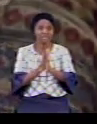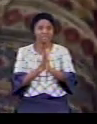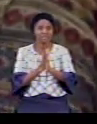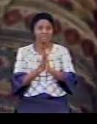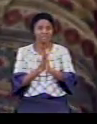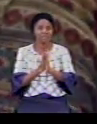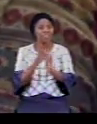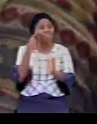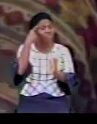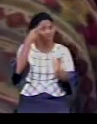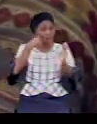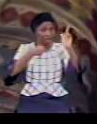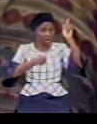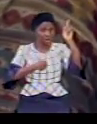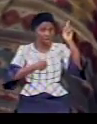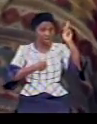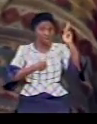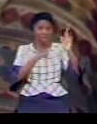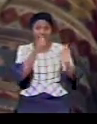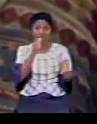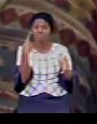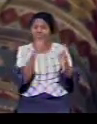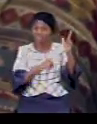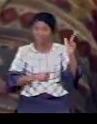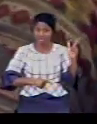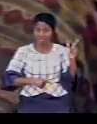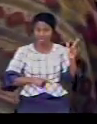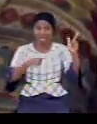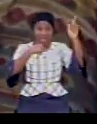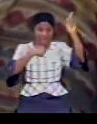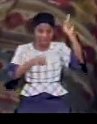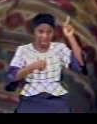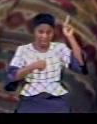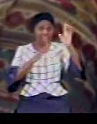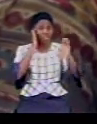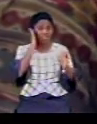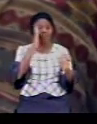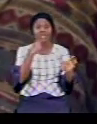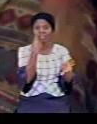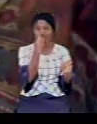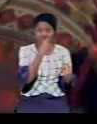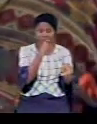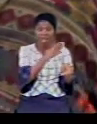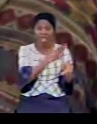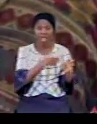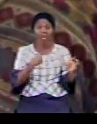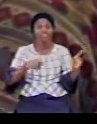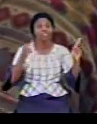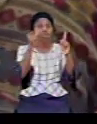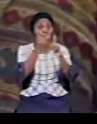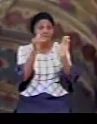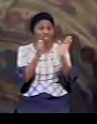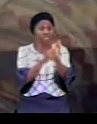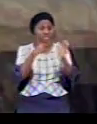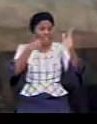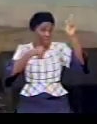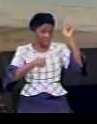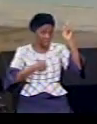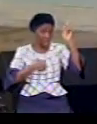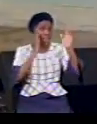I am the Lord. I will speak, and the word that I